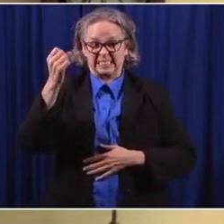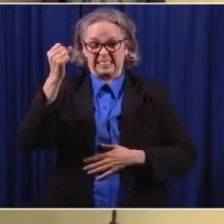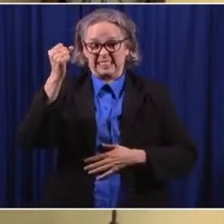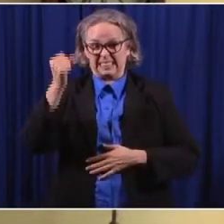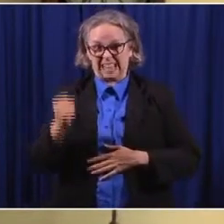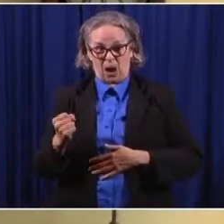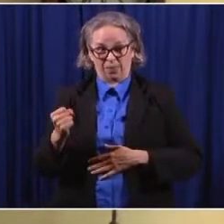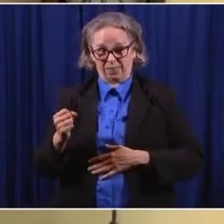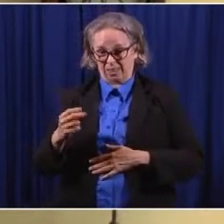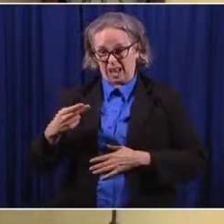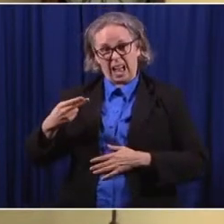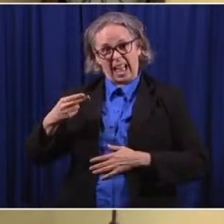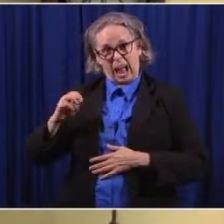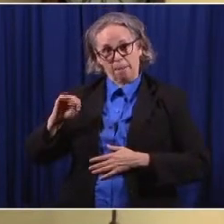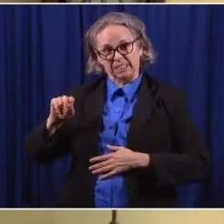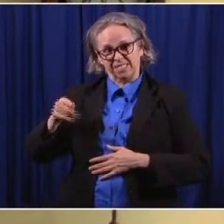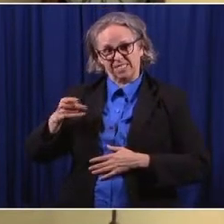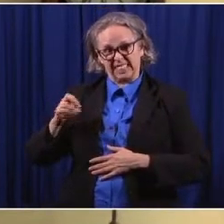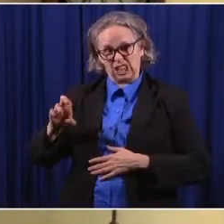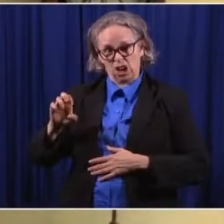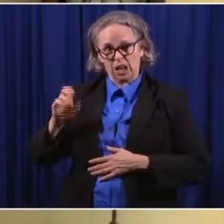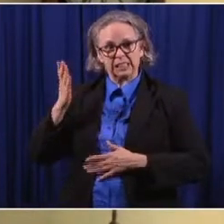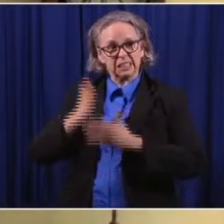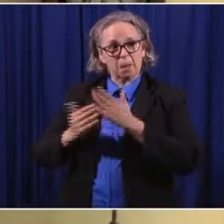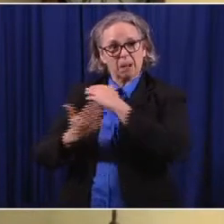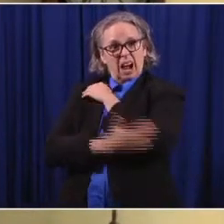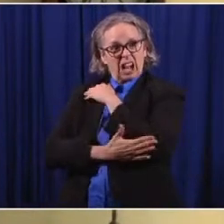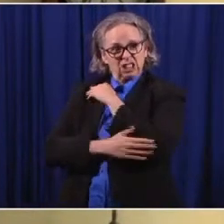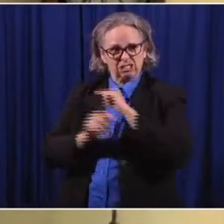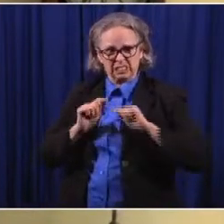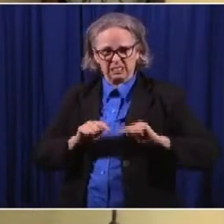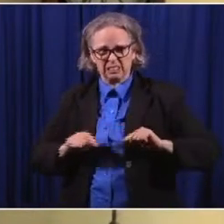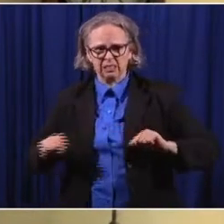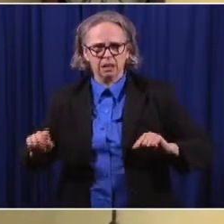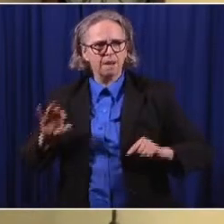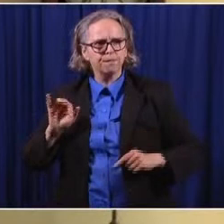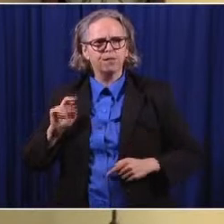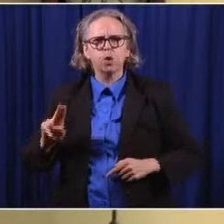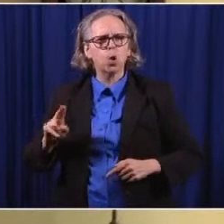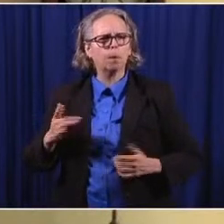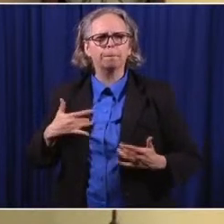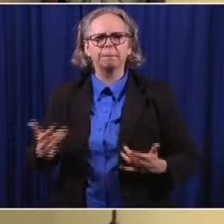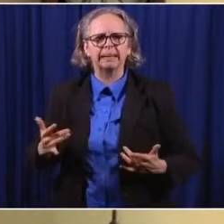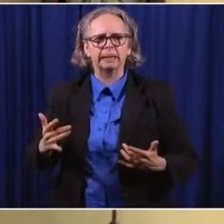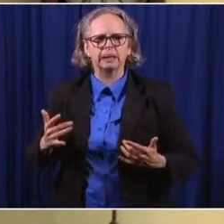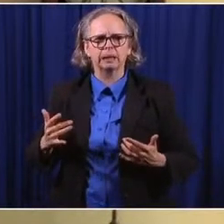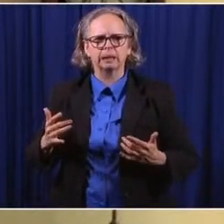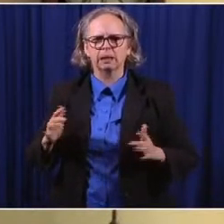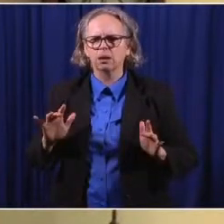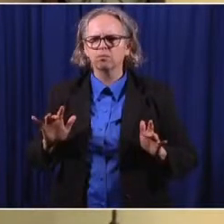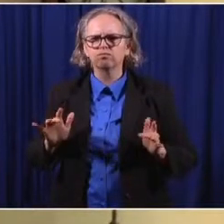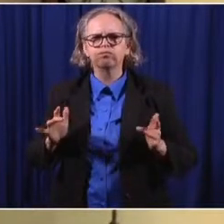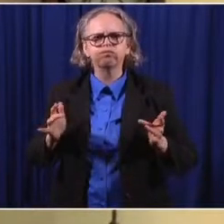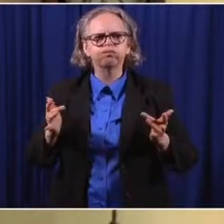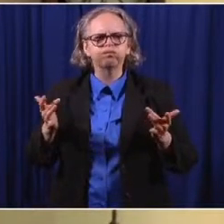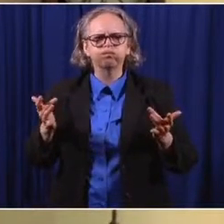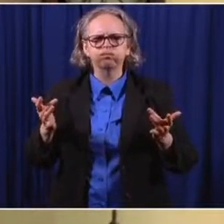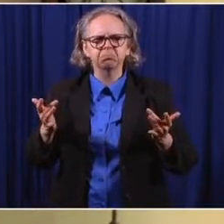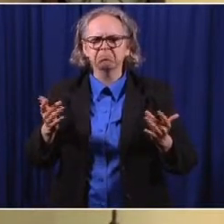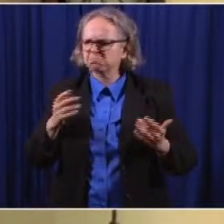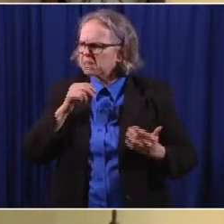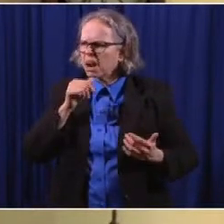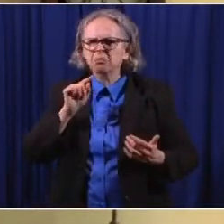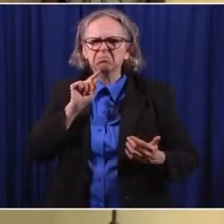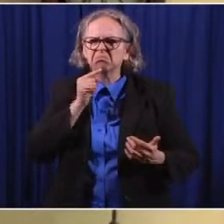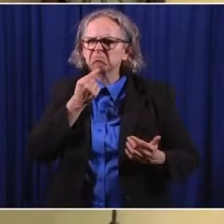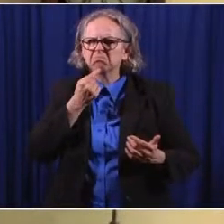season. And that is attributed, at least in the articles I read, to people wearing masks. Because the good